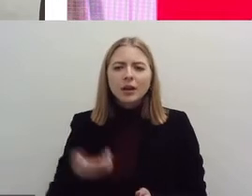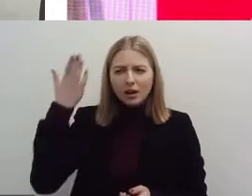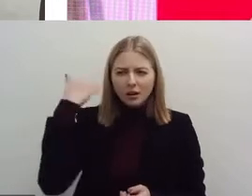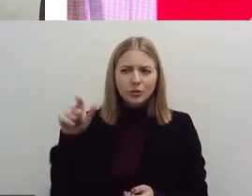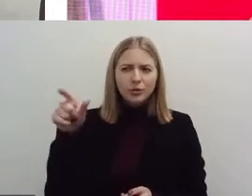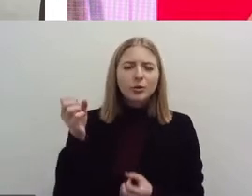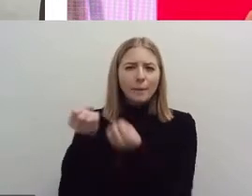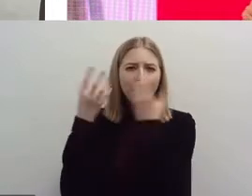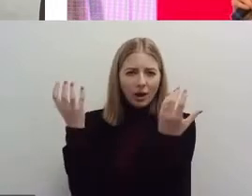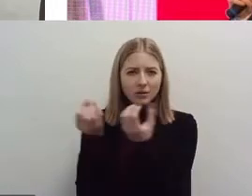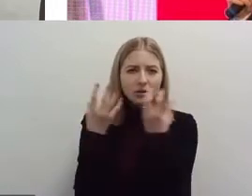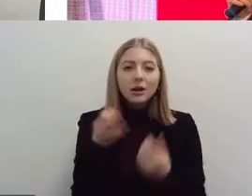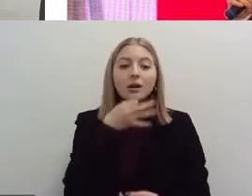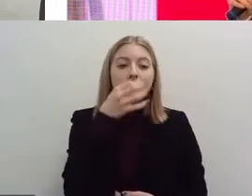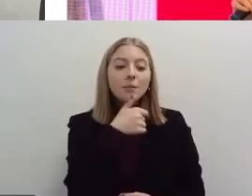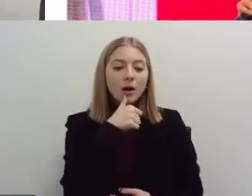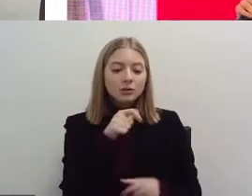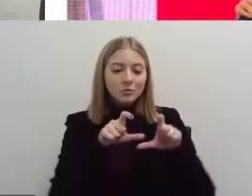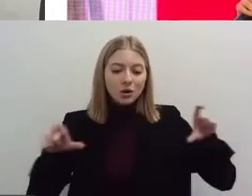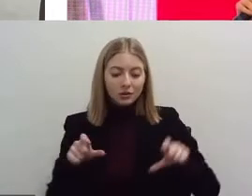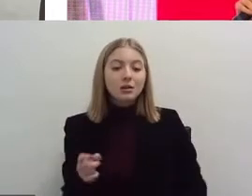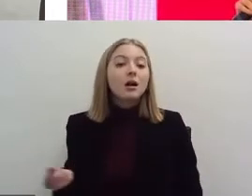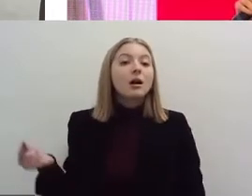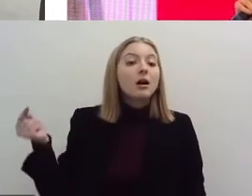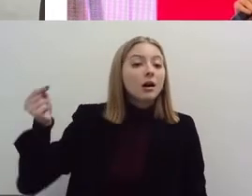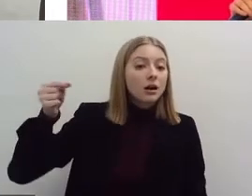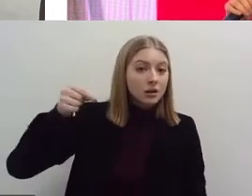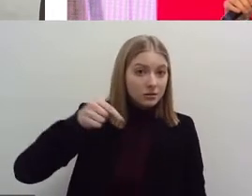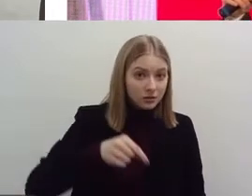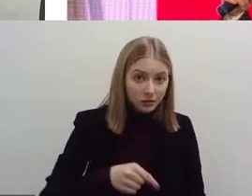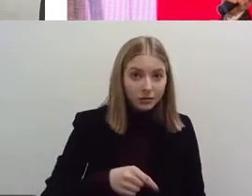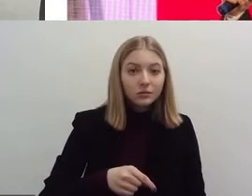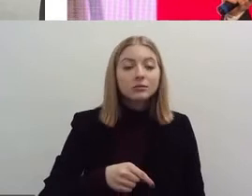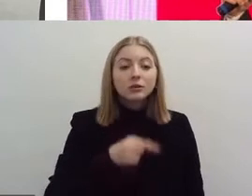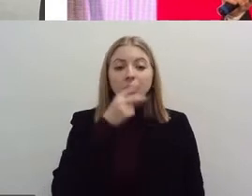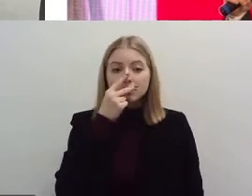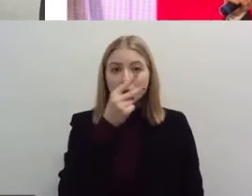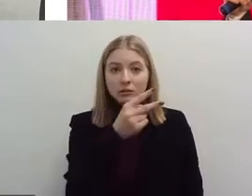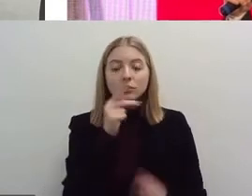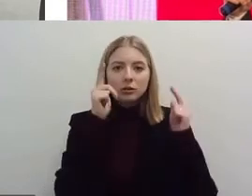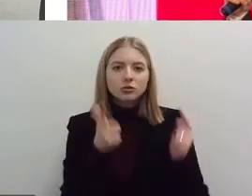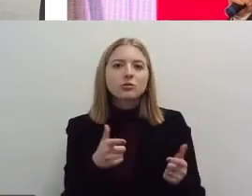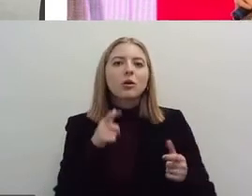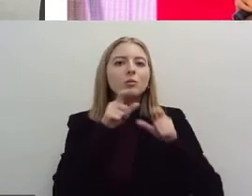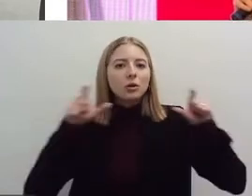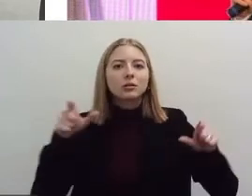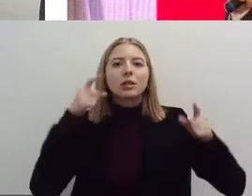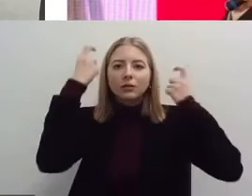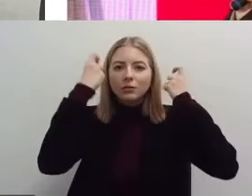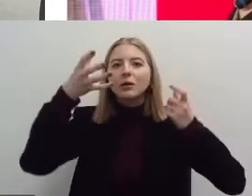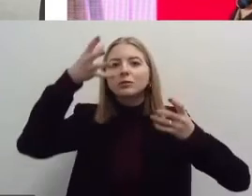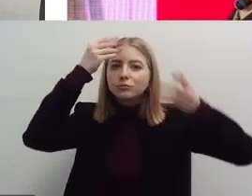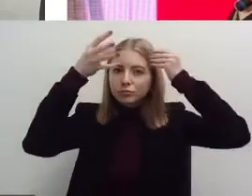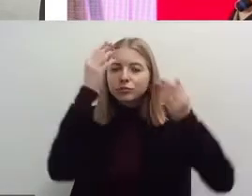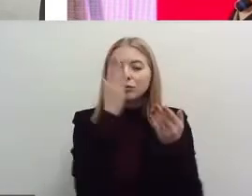basically, to knowledge and to the future of children. So in your view, is everything all right now in the